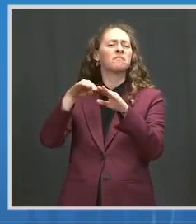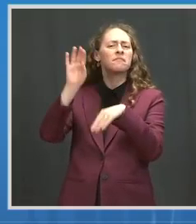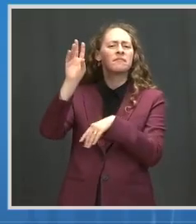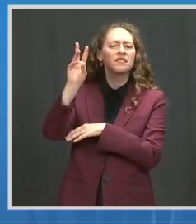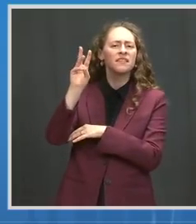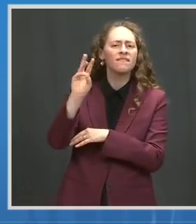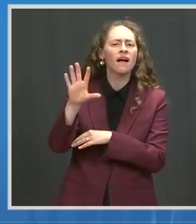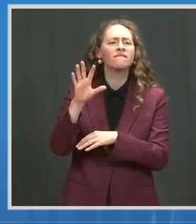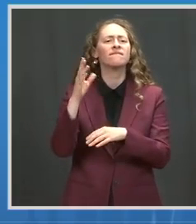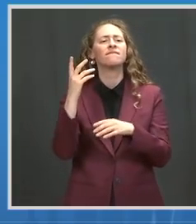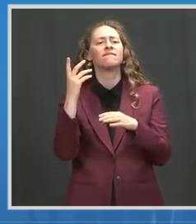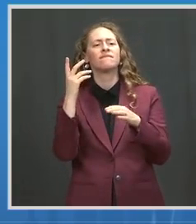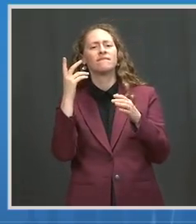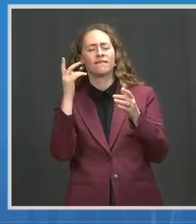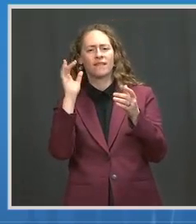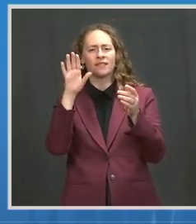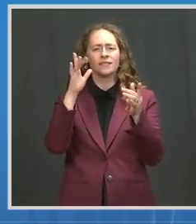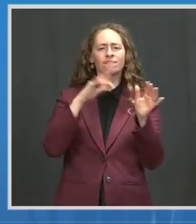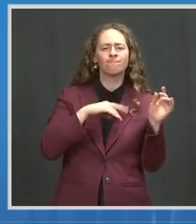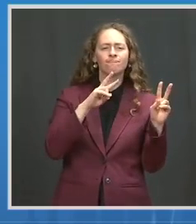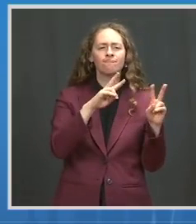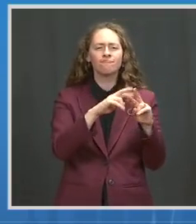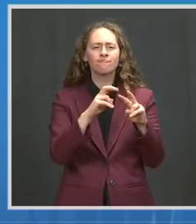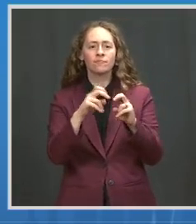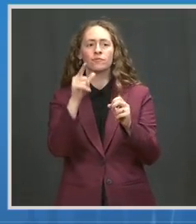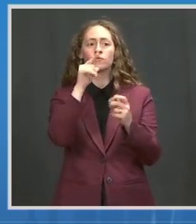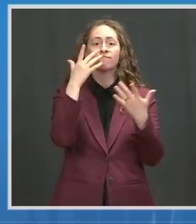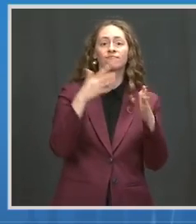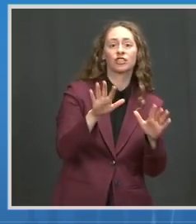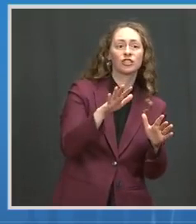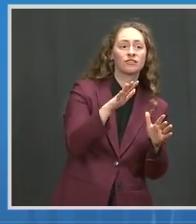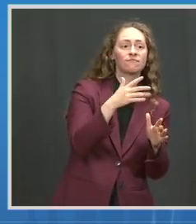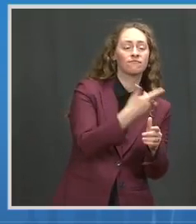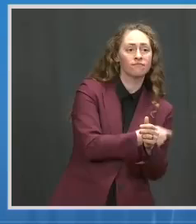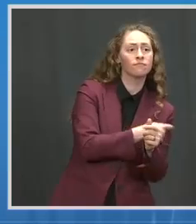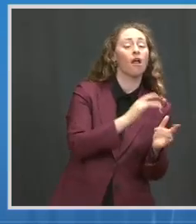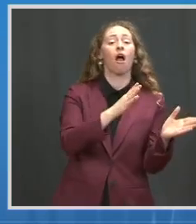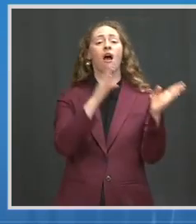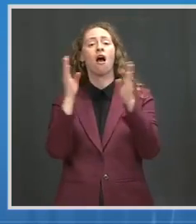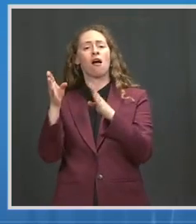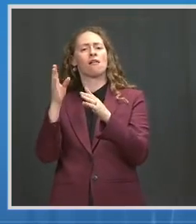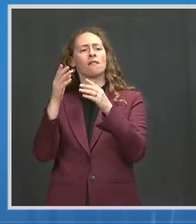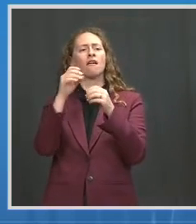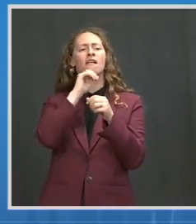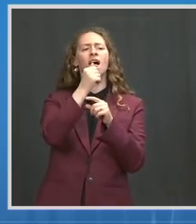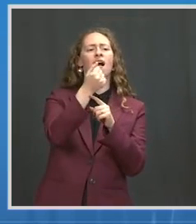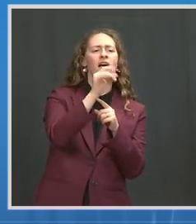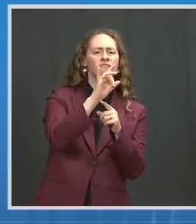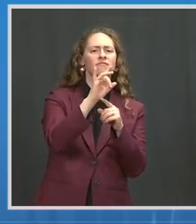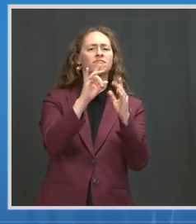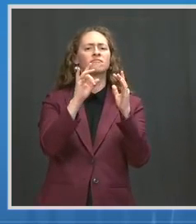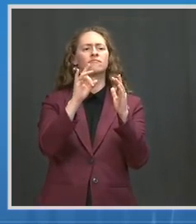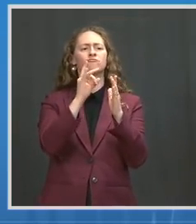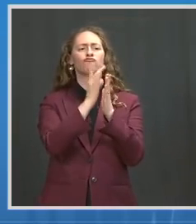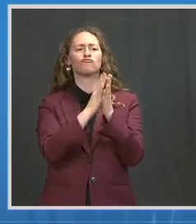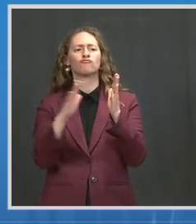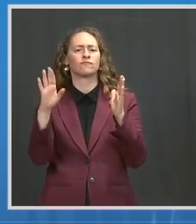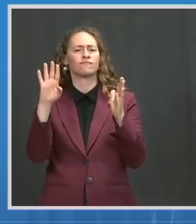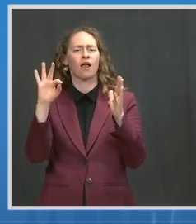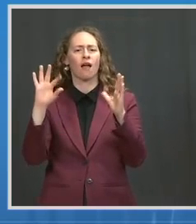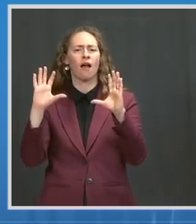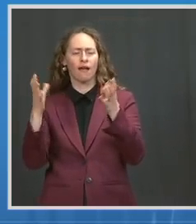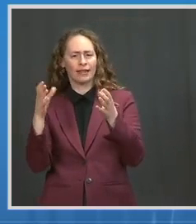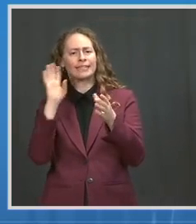phases than in adults aged 18 to 49 who were less likely to be vaccinated. By comparing data from November